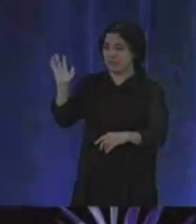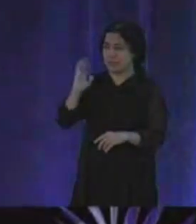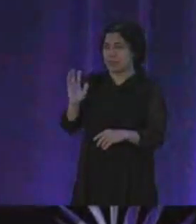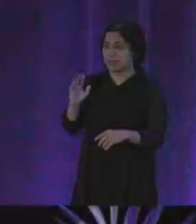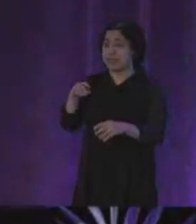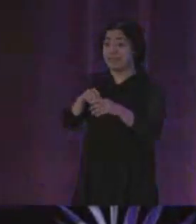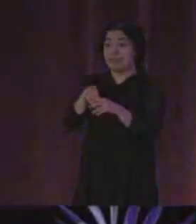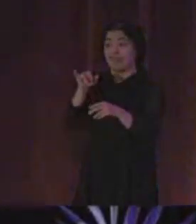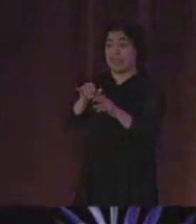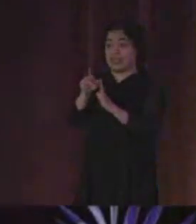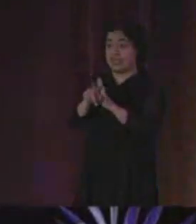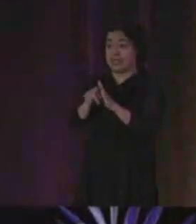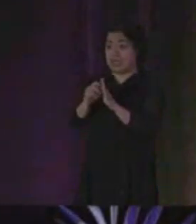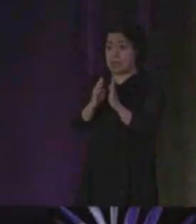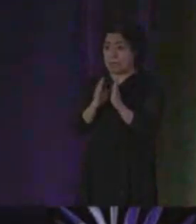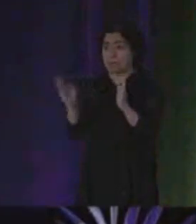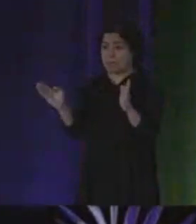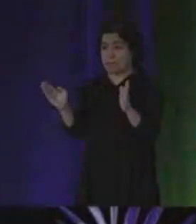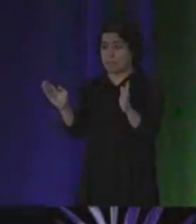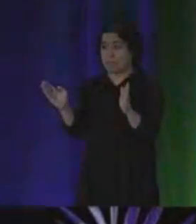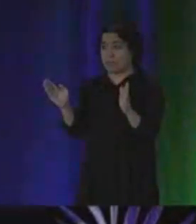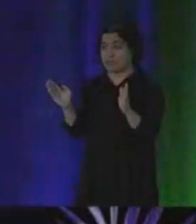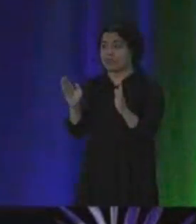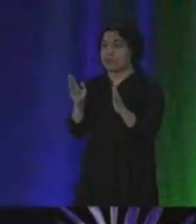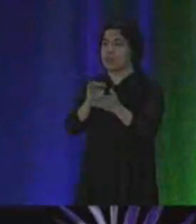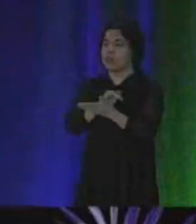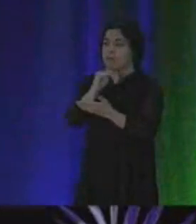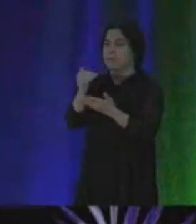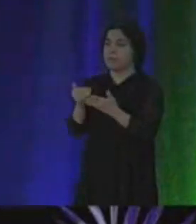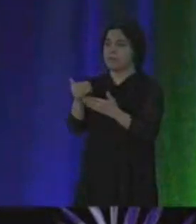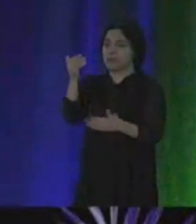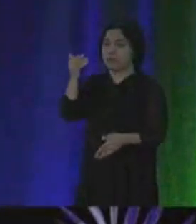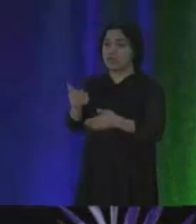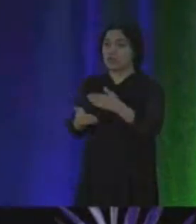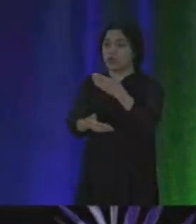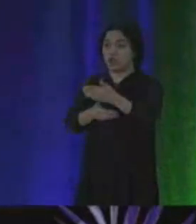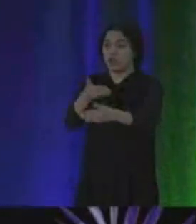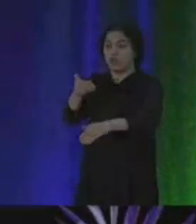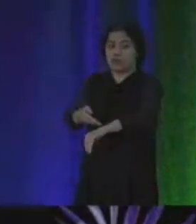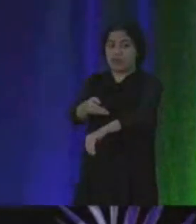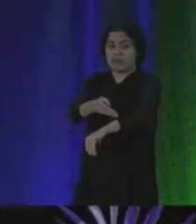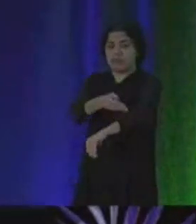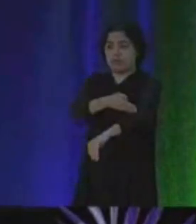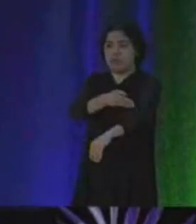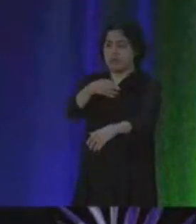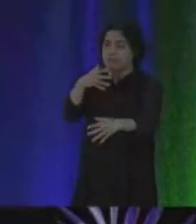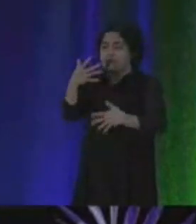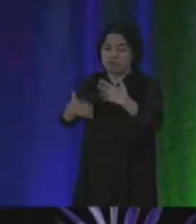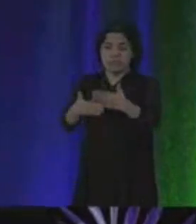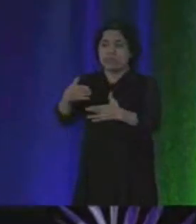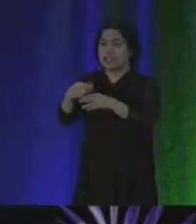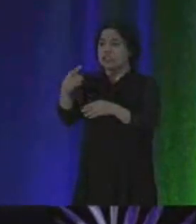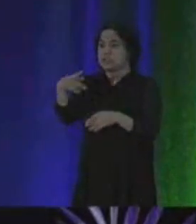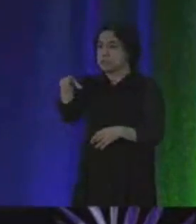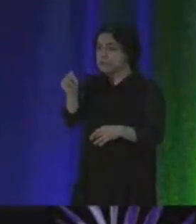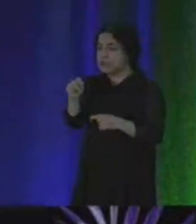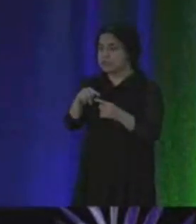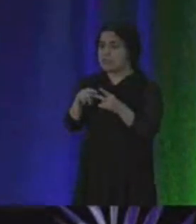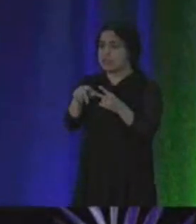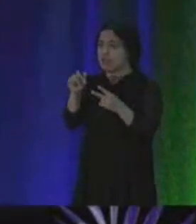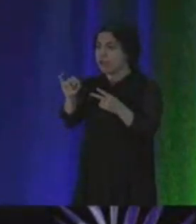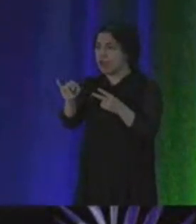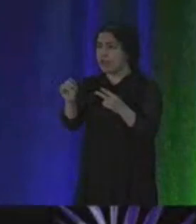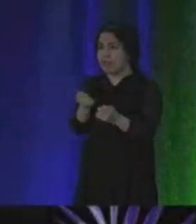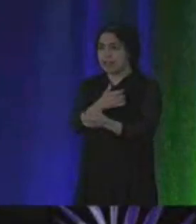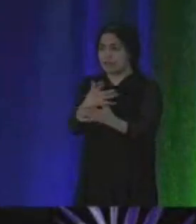in that time, the amount of progress that we've seen in GPT and AI and